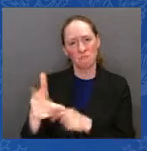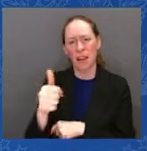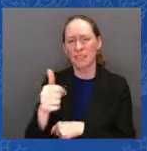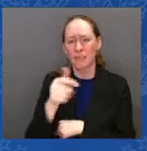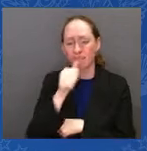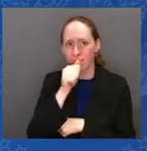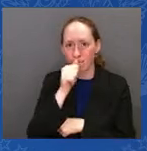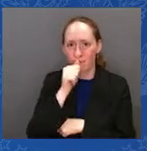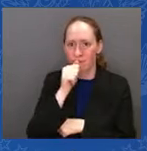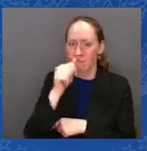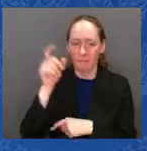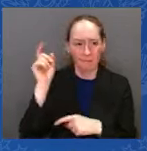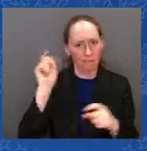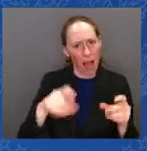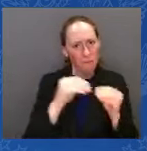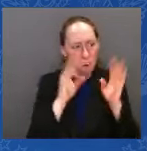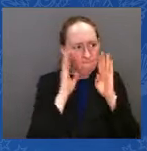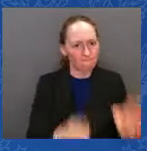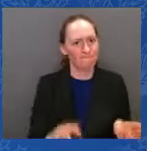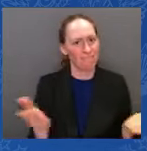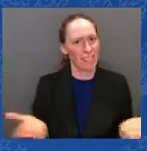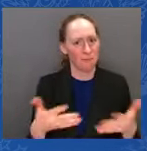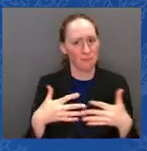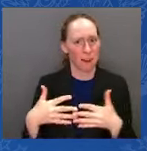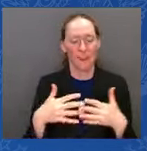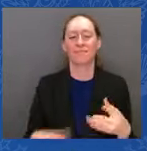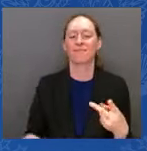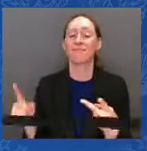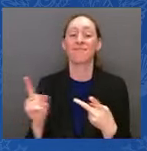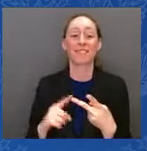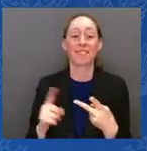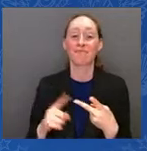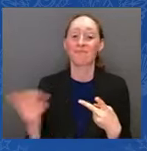they are. And two, equally as important,